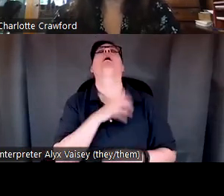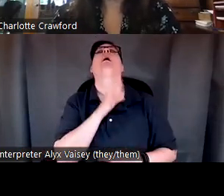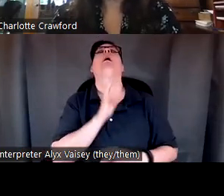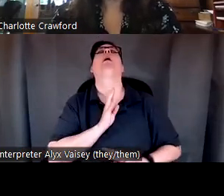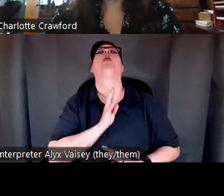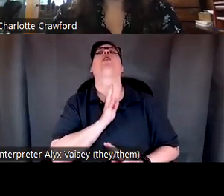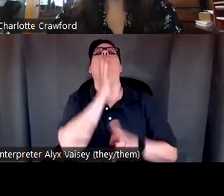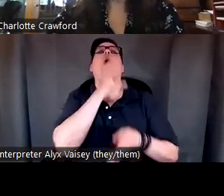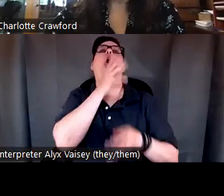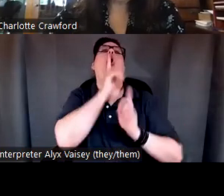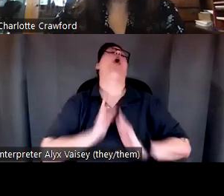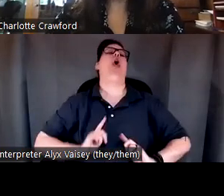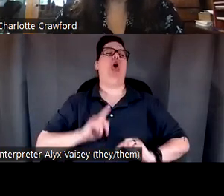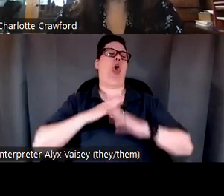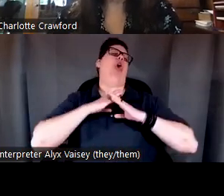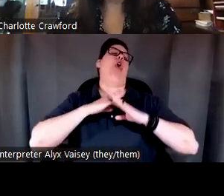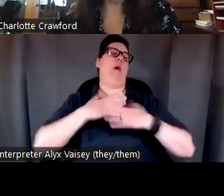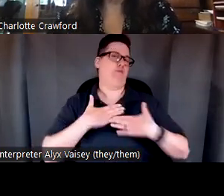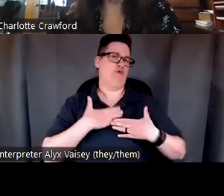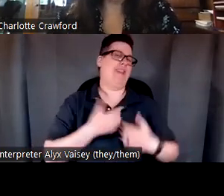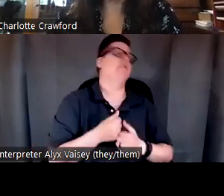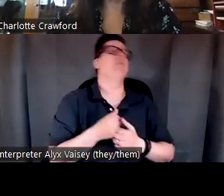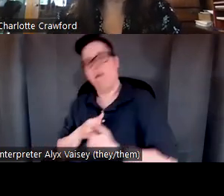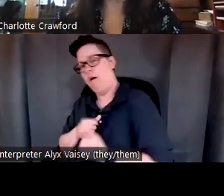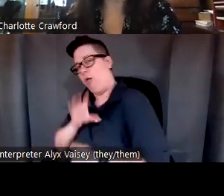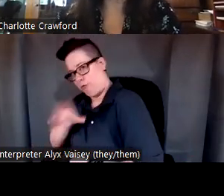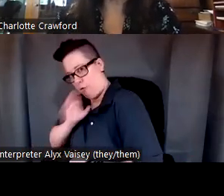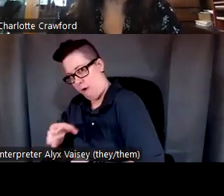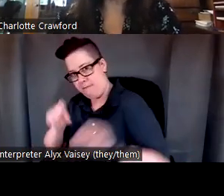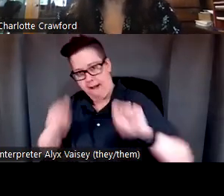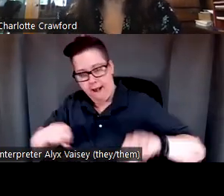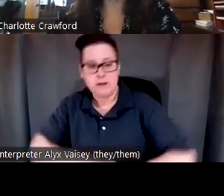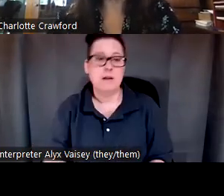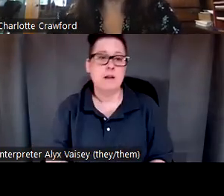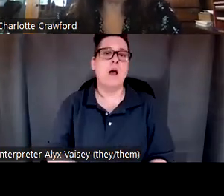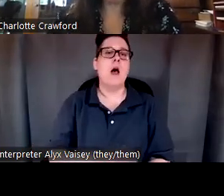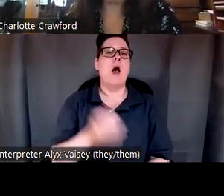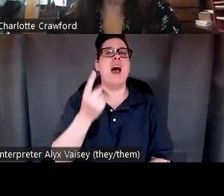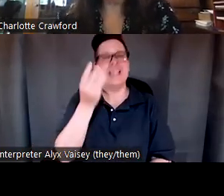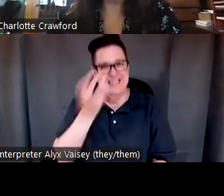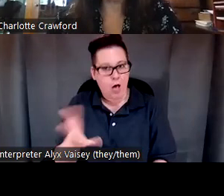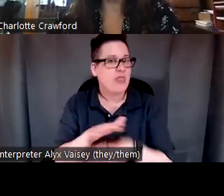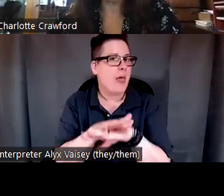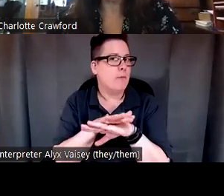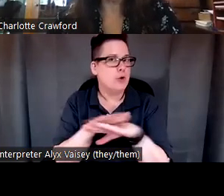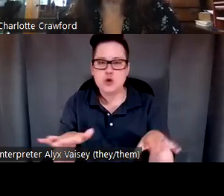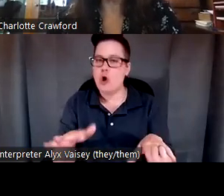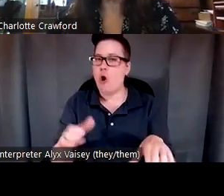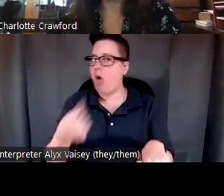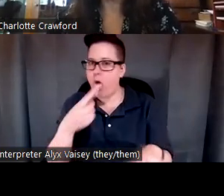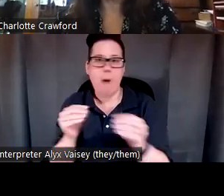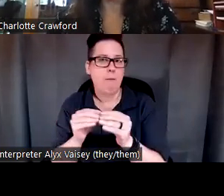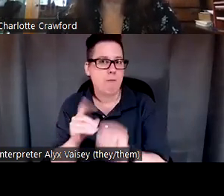up. Always tell them, please don't take anything else. Don't leave them. Make sure they get help. And I'm going to tell you the number